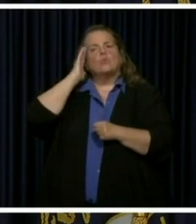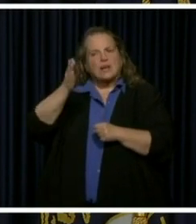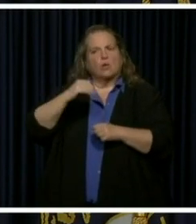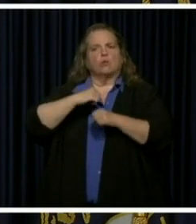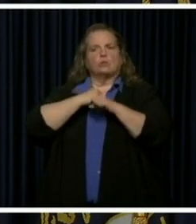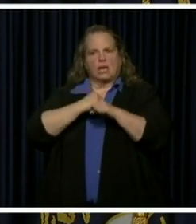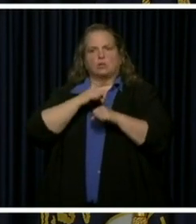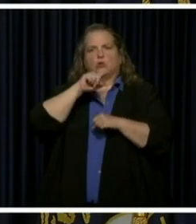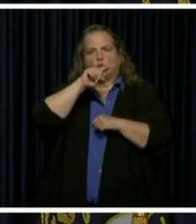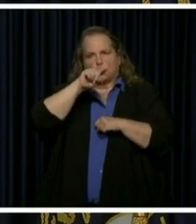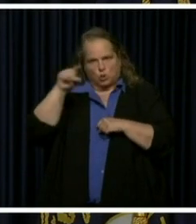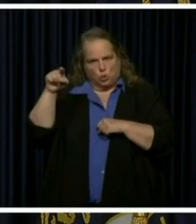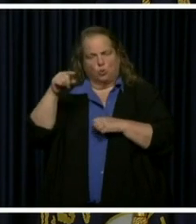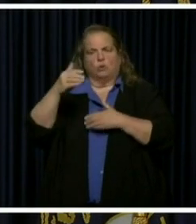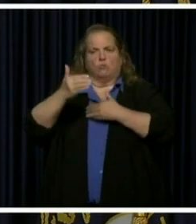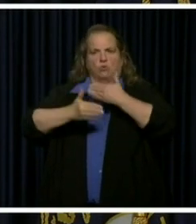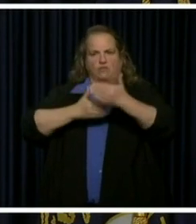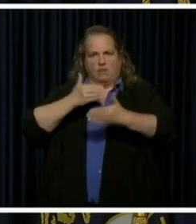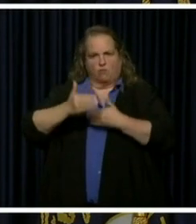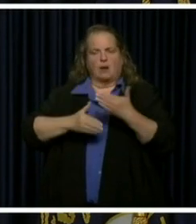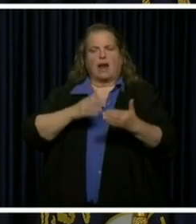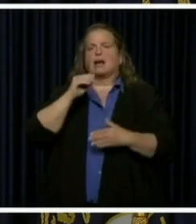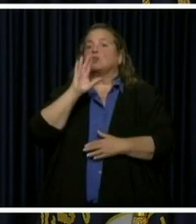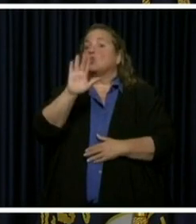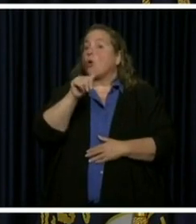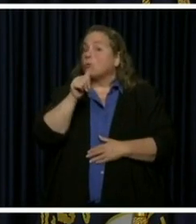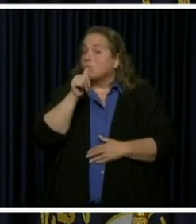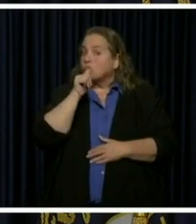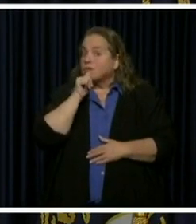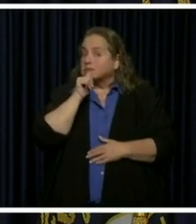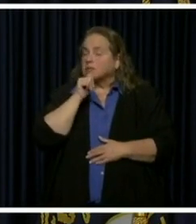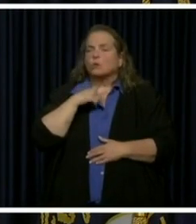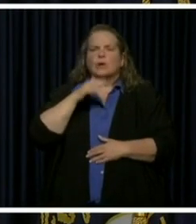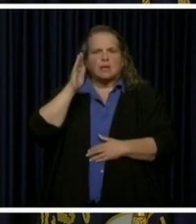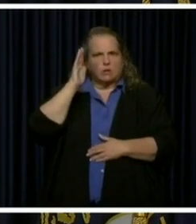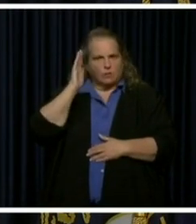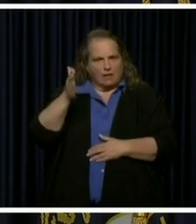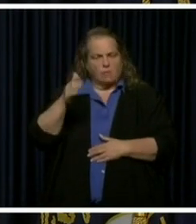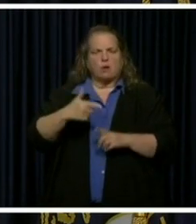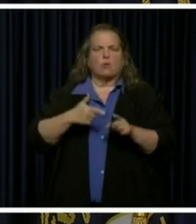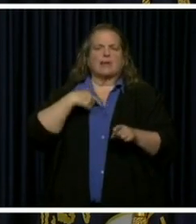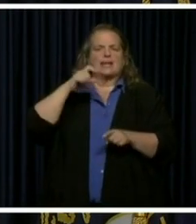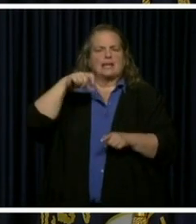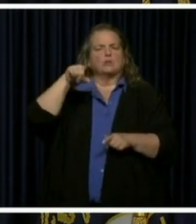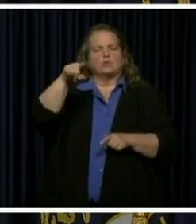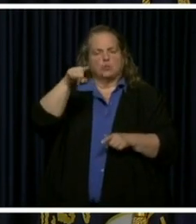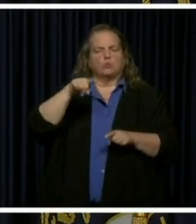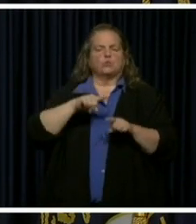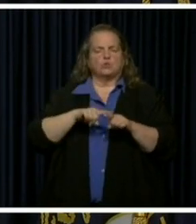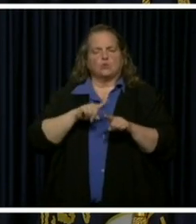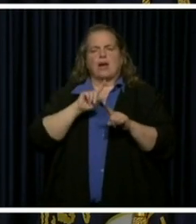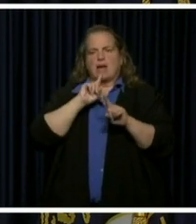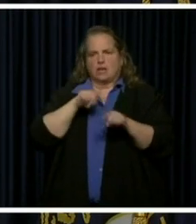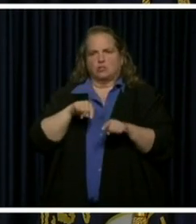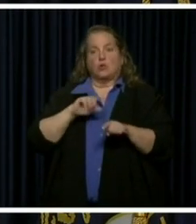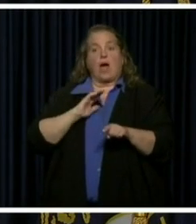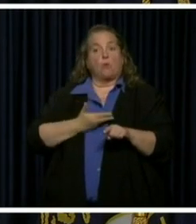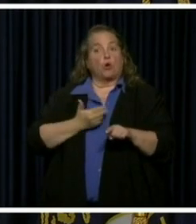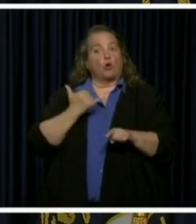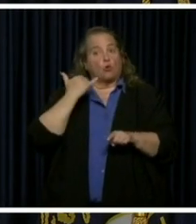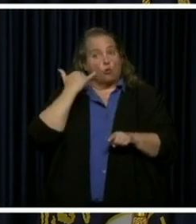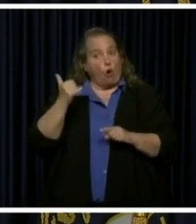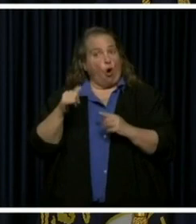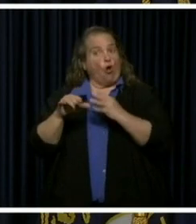you moving forward and your privacy, but we need you to answer the call. It's the only way that we do this